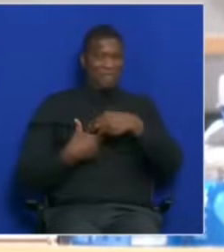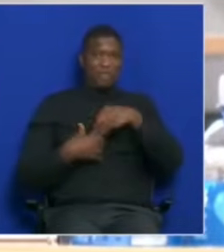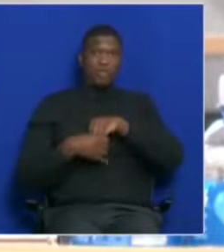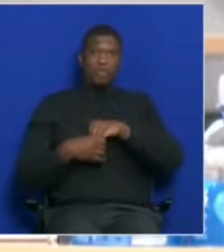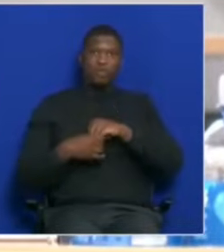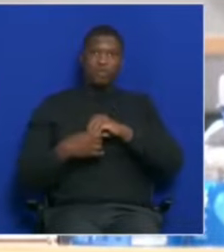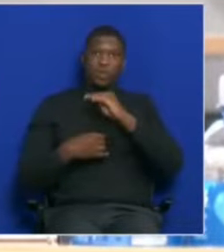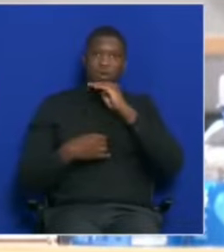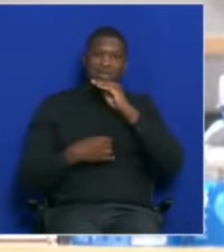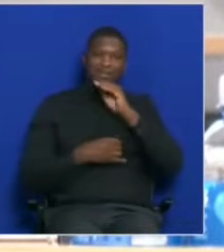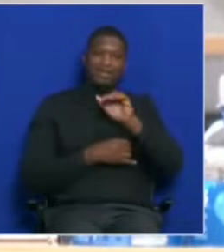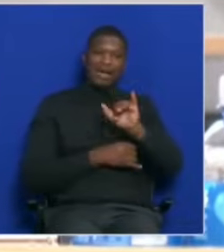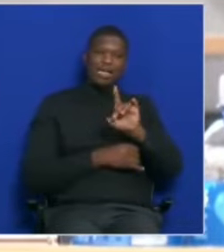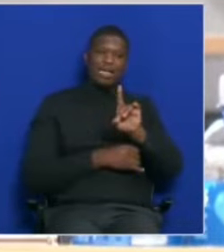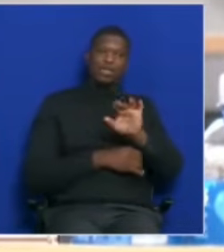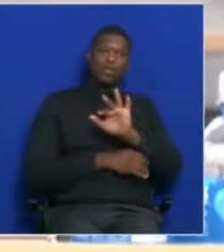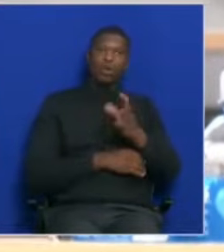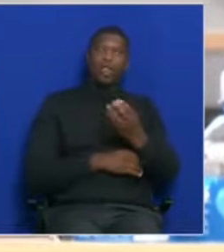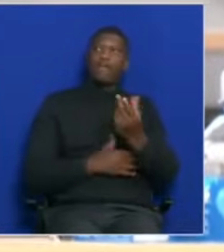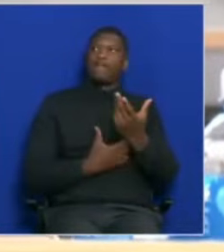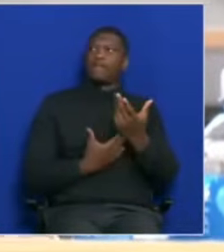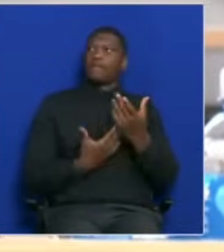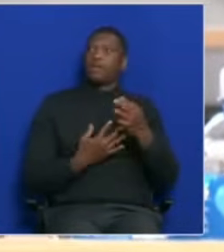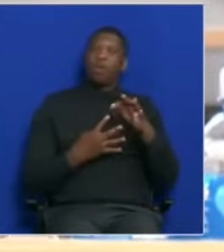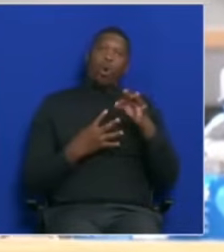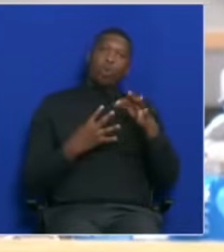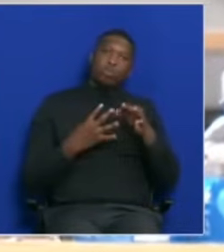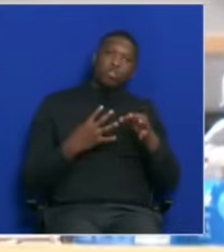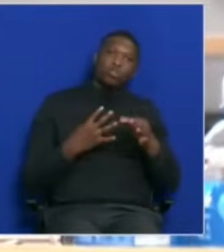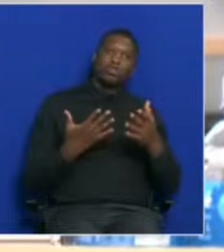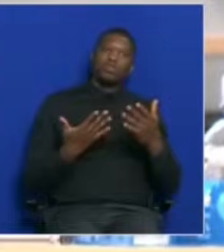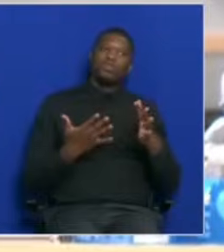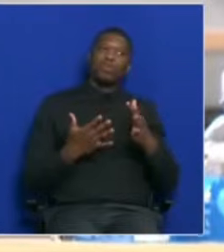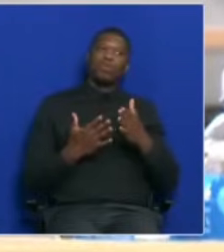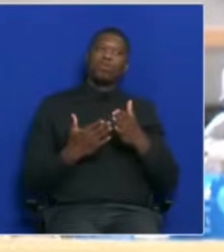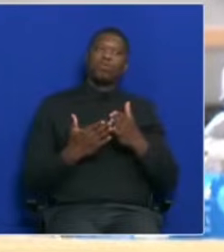to deviate, and there's no exceptional matters, because